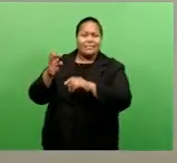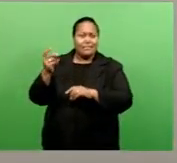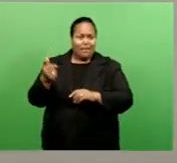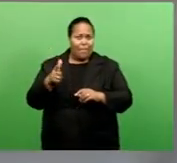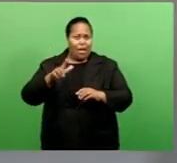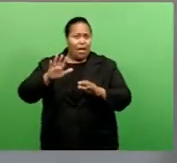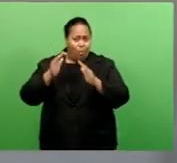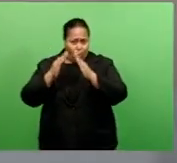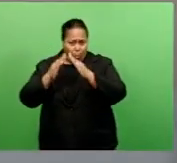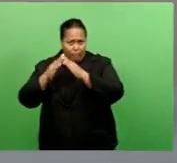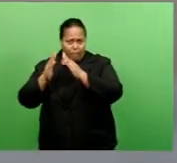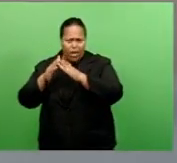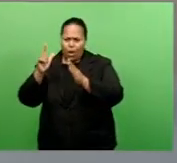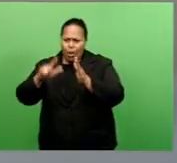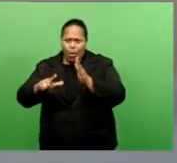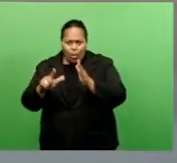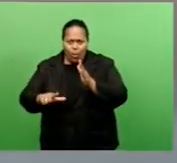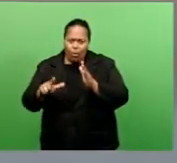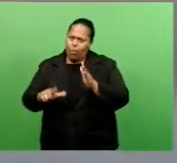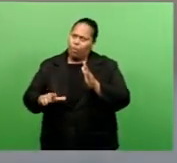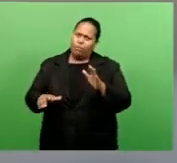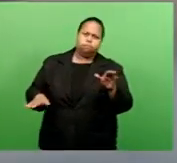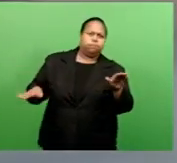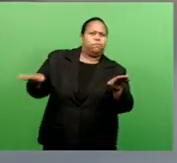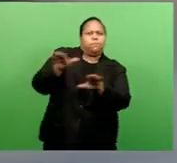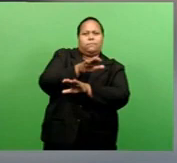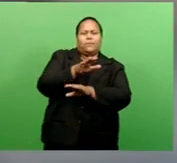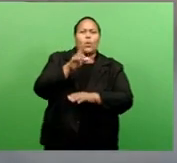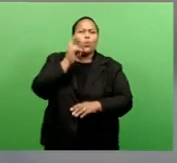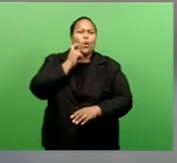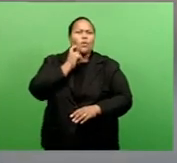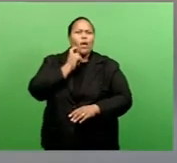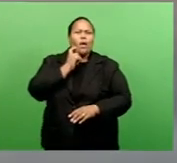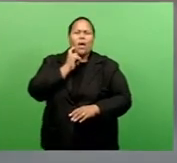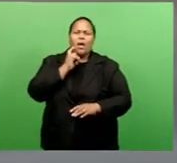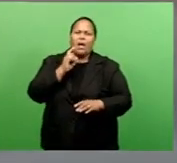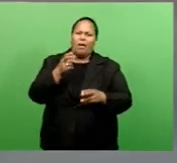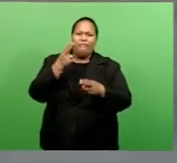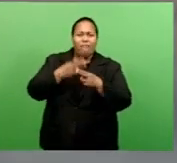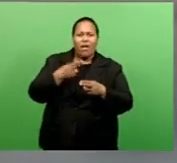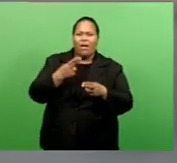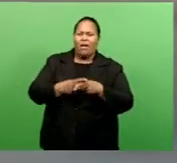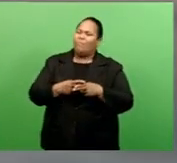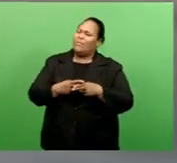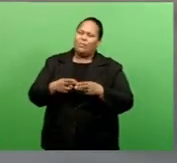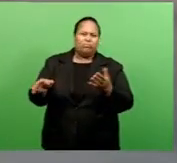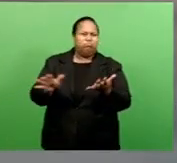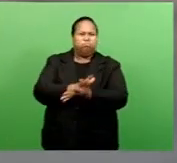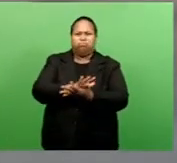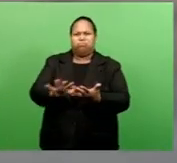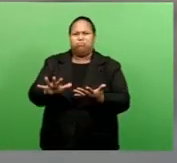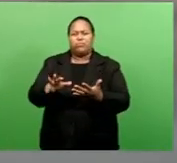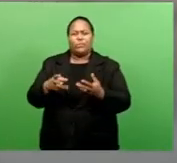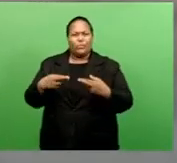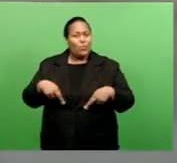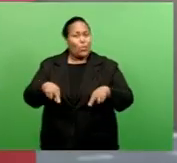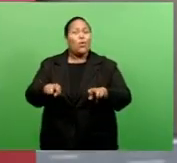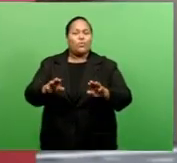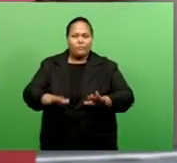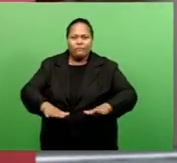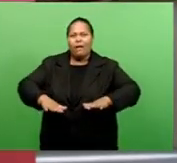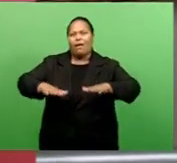were submerged in the floodwaters with plantations destroyed. Roads were also flooded.